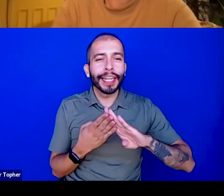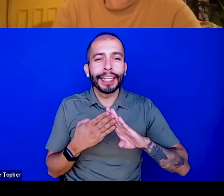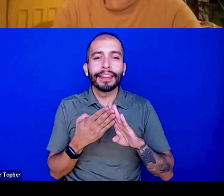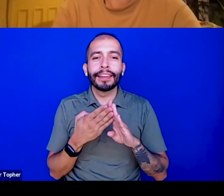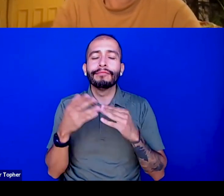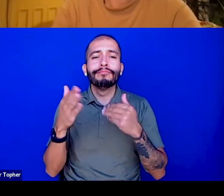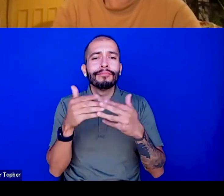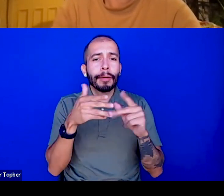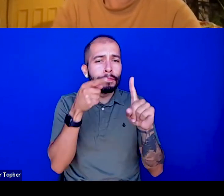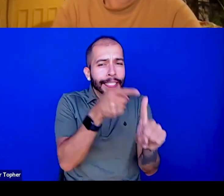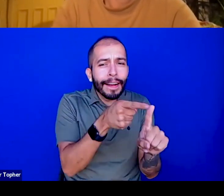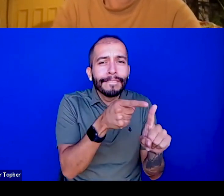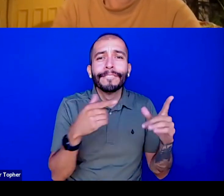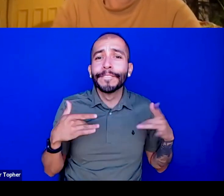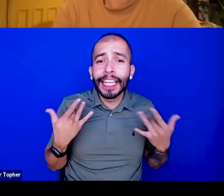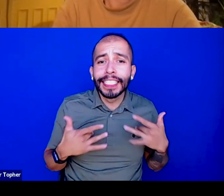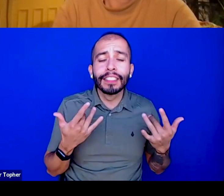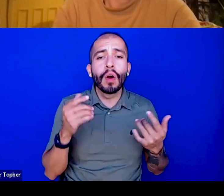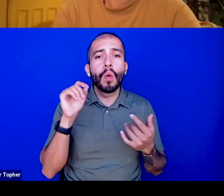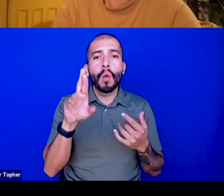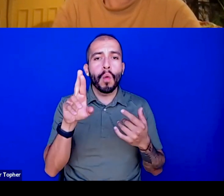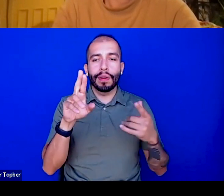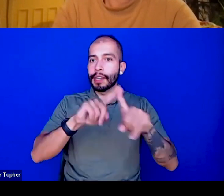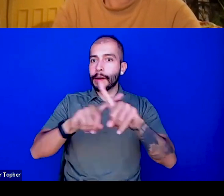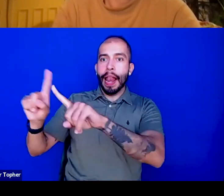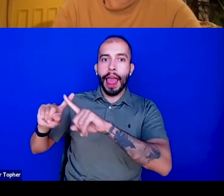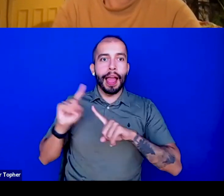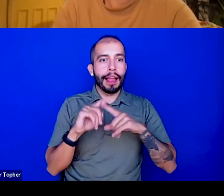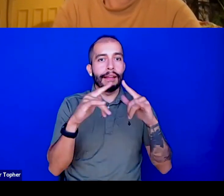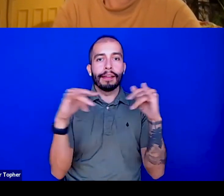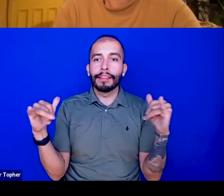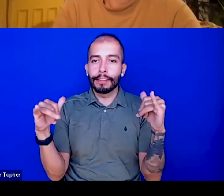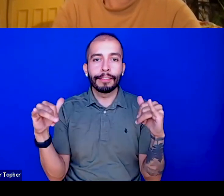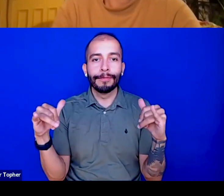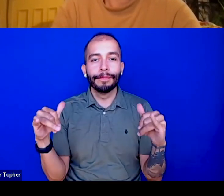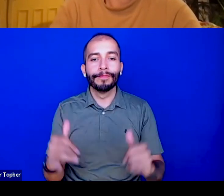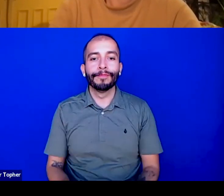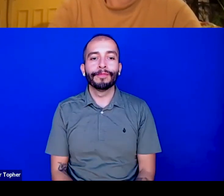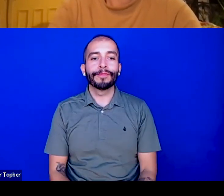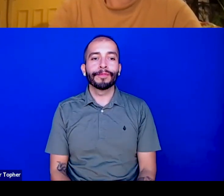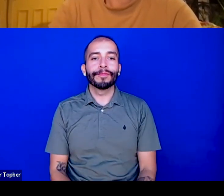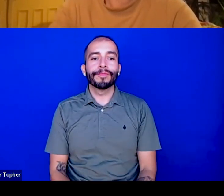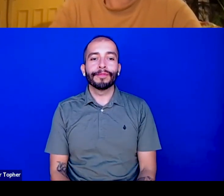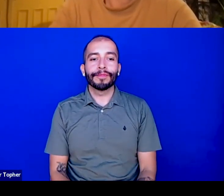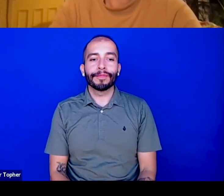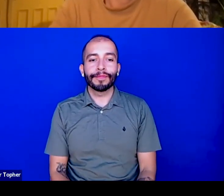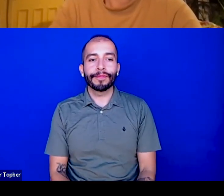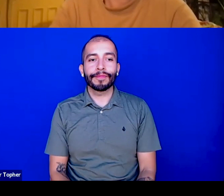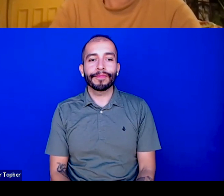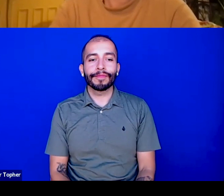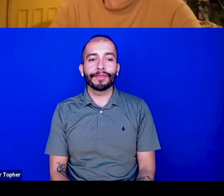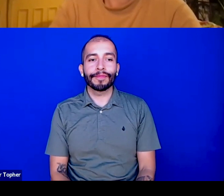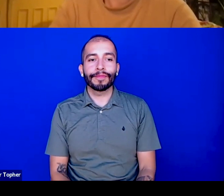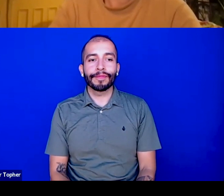most salience in terms of how it's impacted you, your movement work, and your community? This is to everyone,